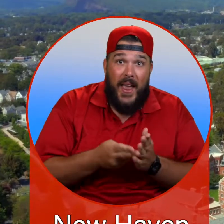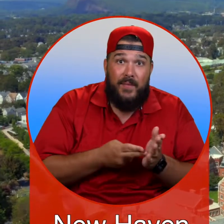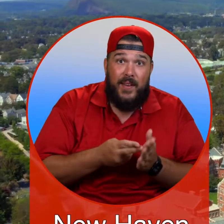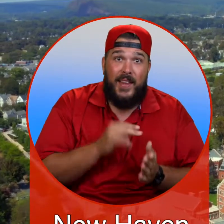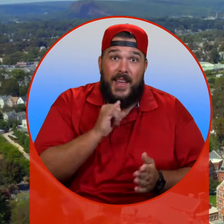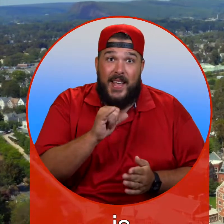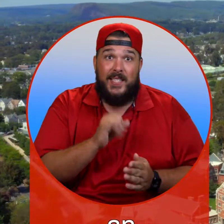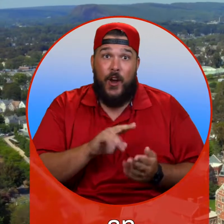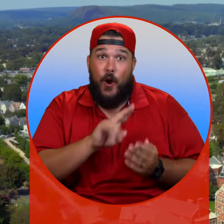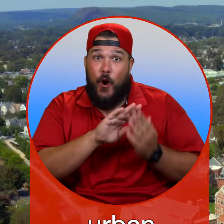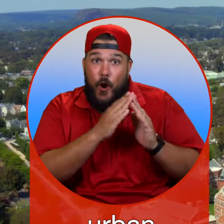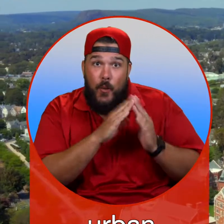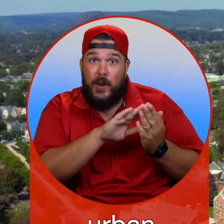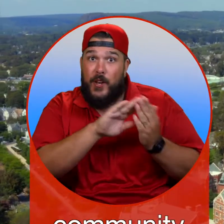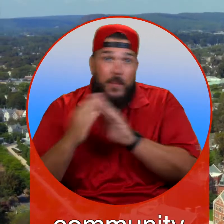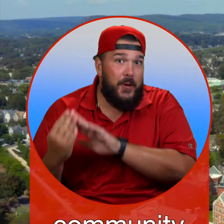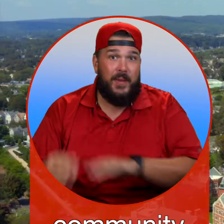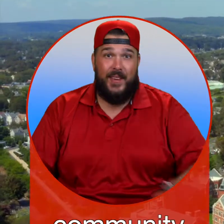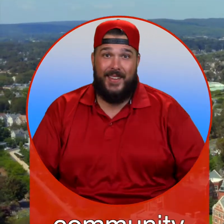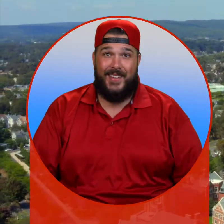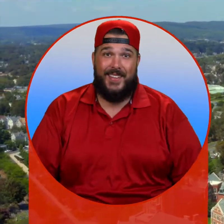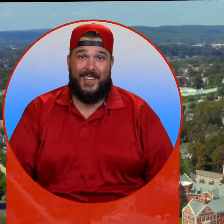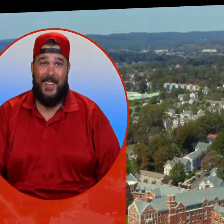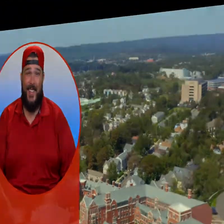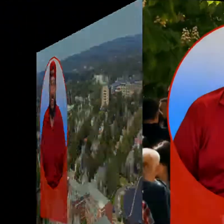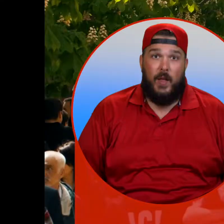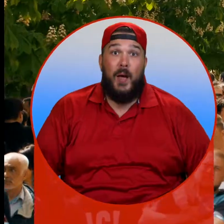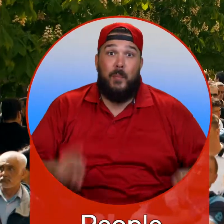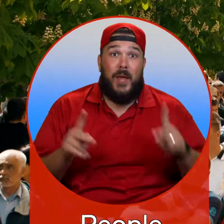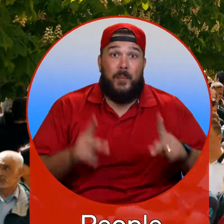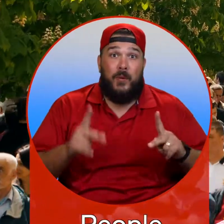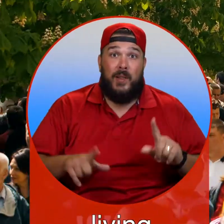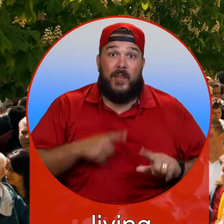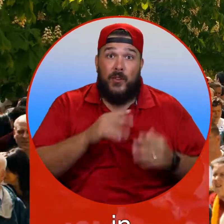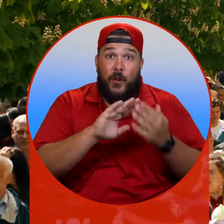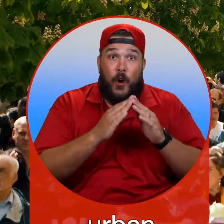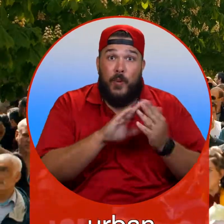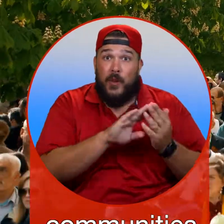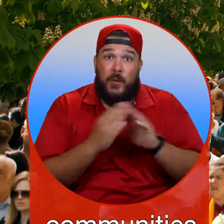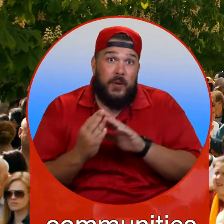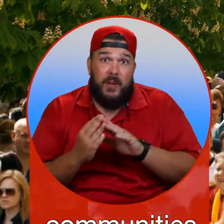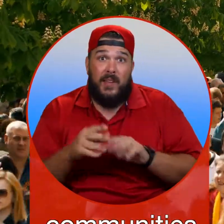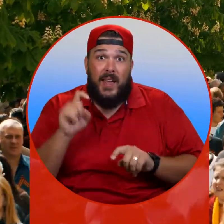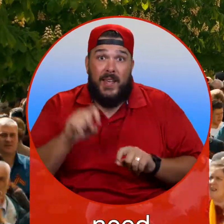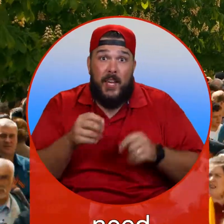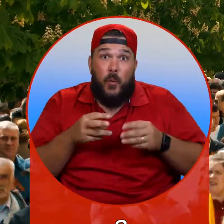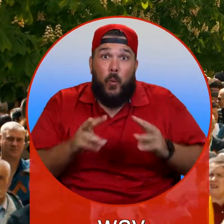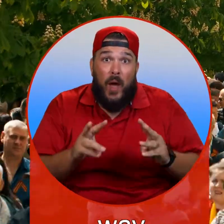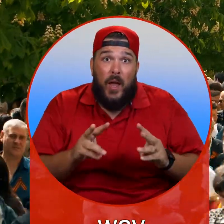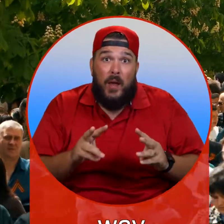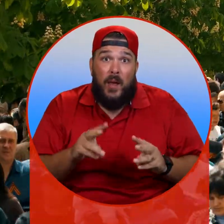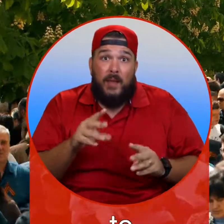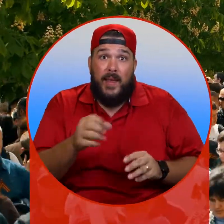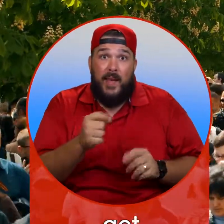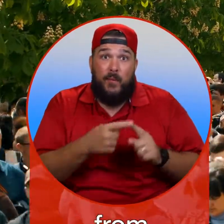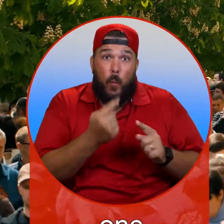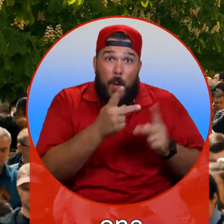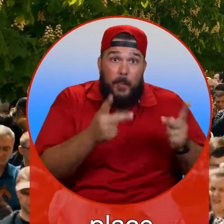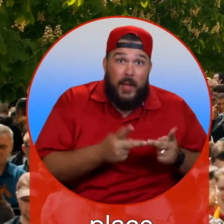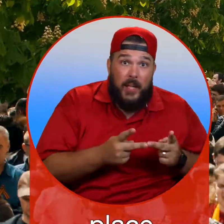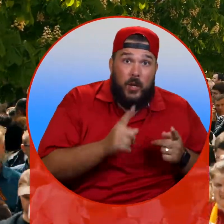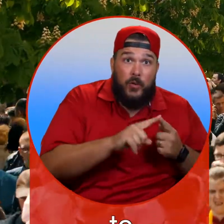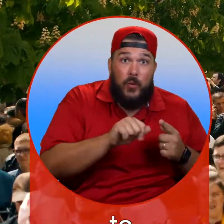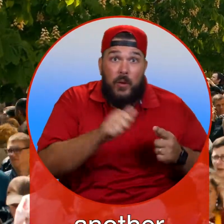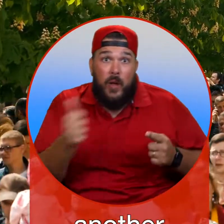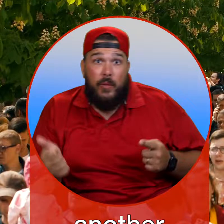New Haven is an urban community. People live in urban communities need a way to get from